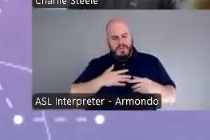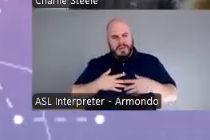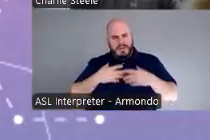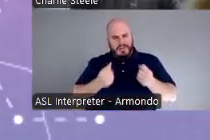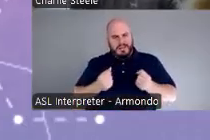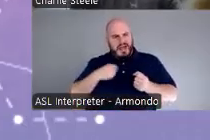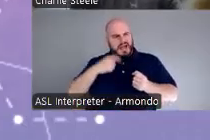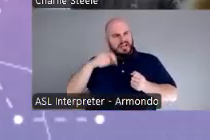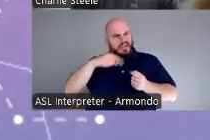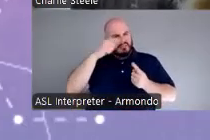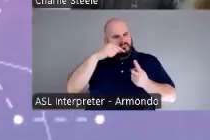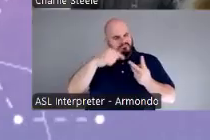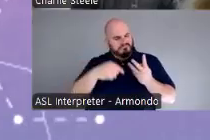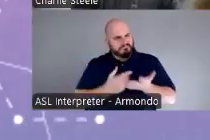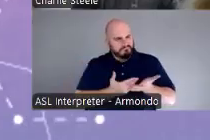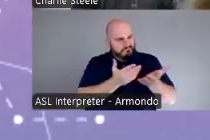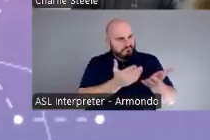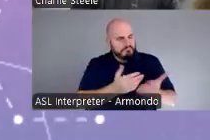journey.